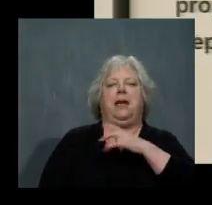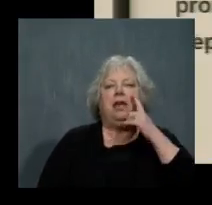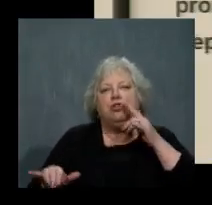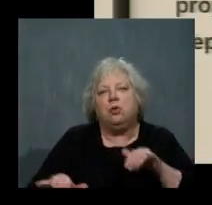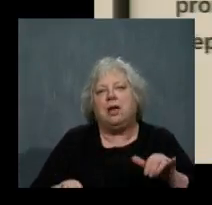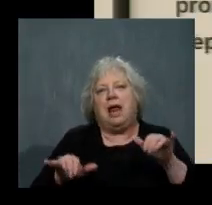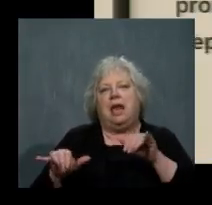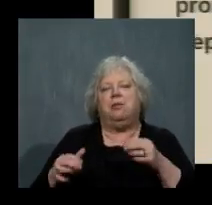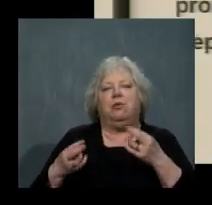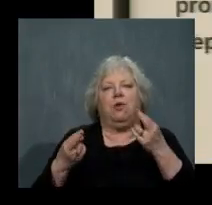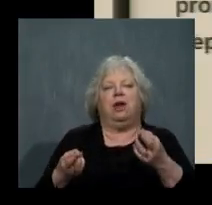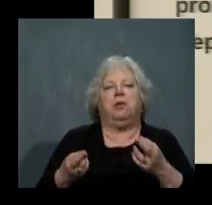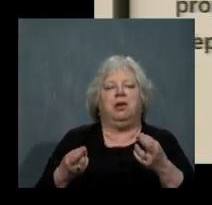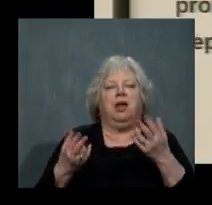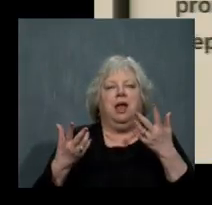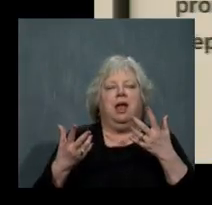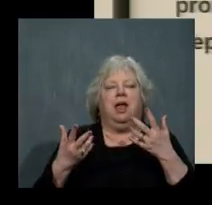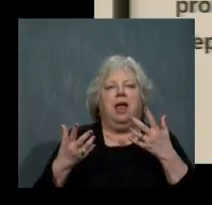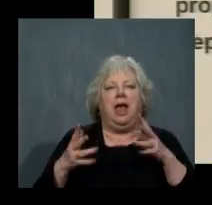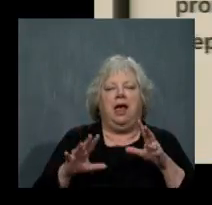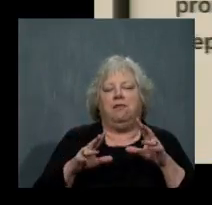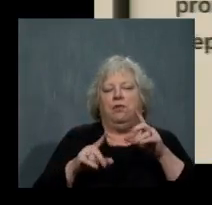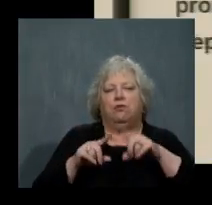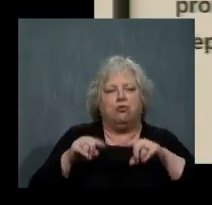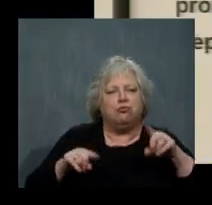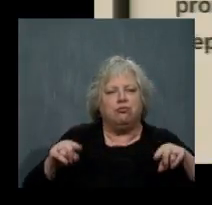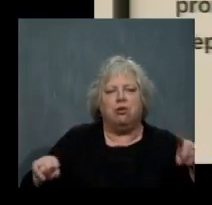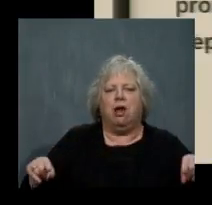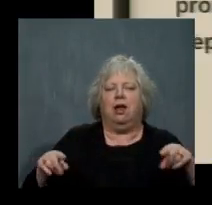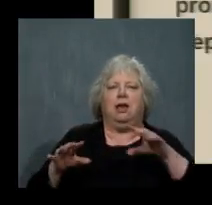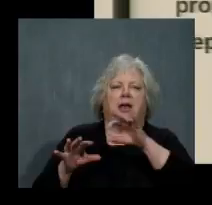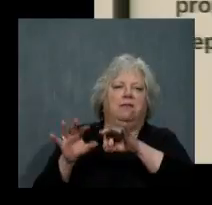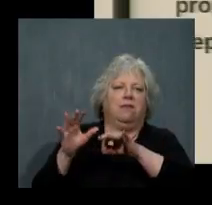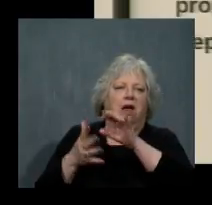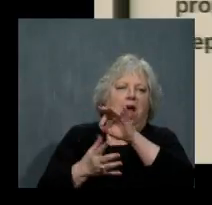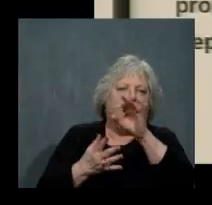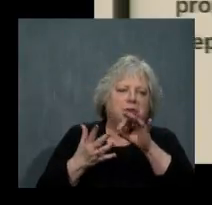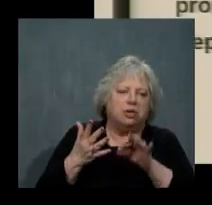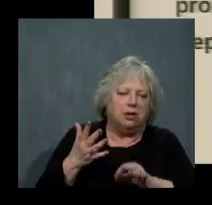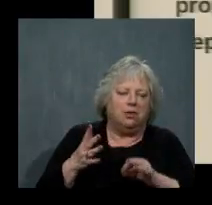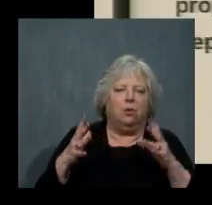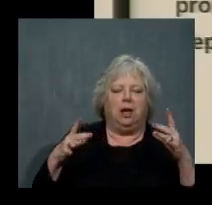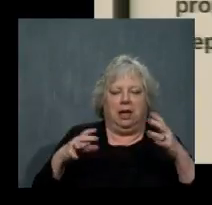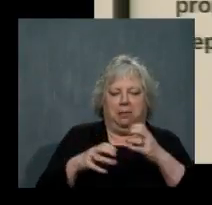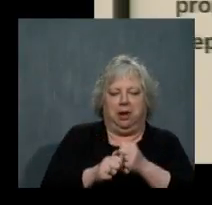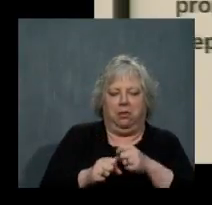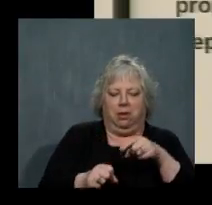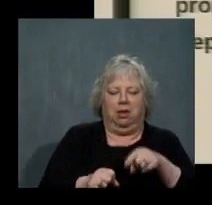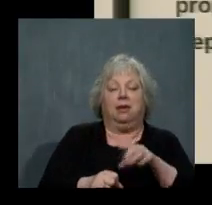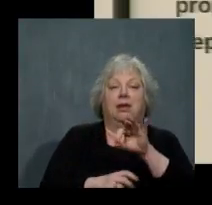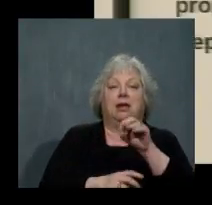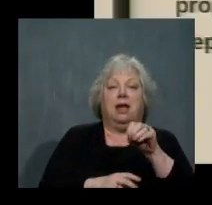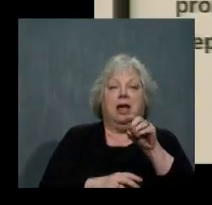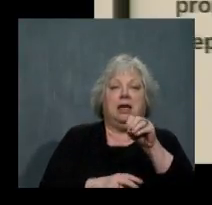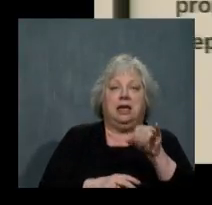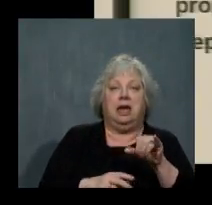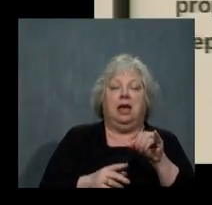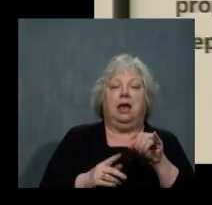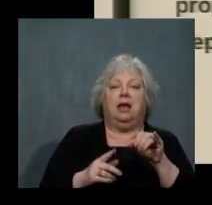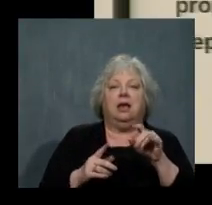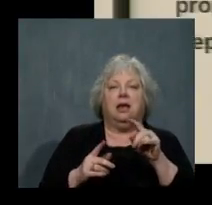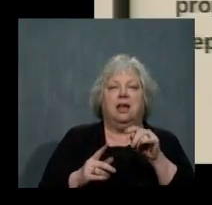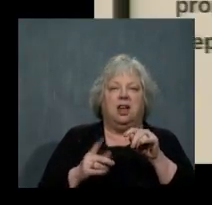unanimous recommendation. After exploring a litany of options, we came down to this, a 90-day trial period. We are